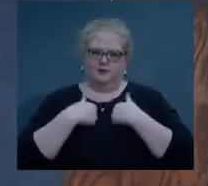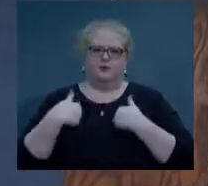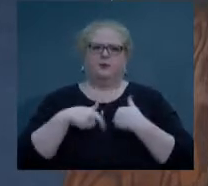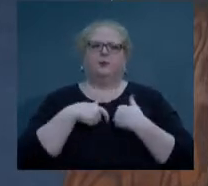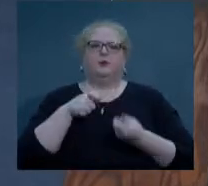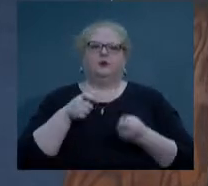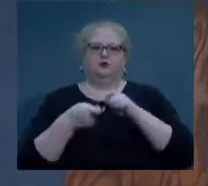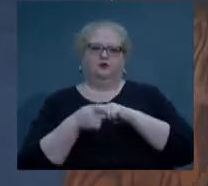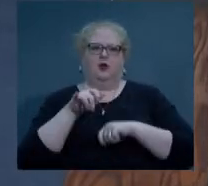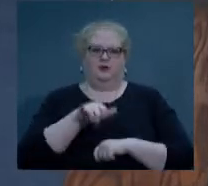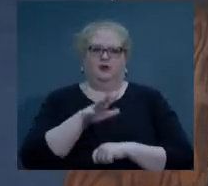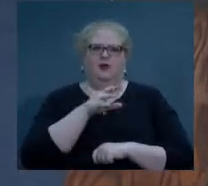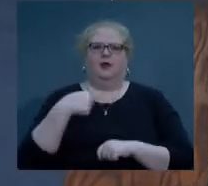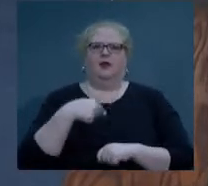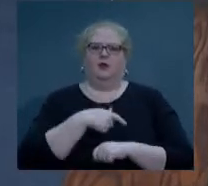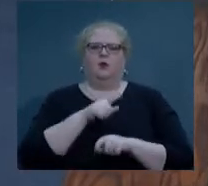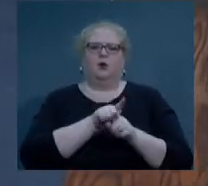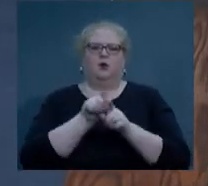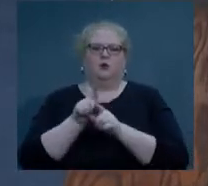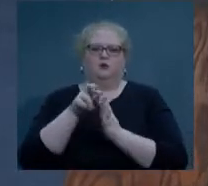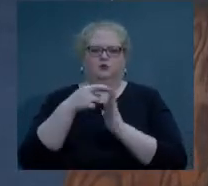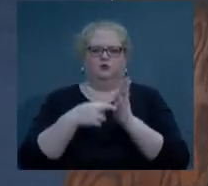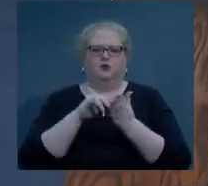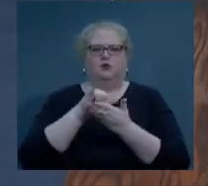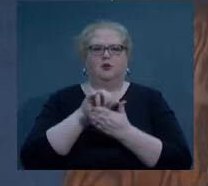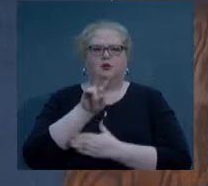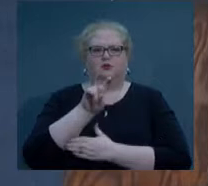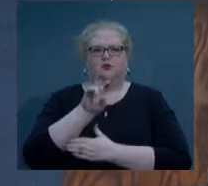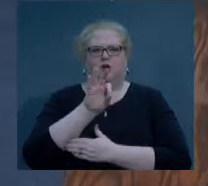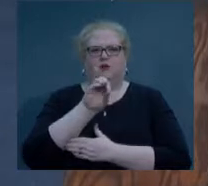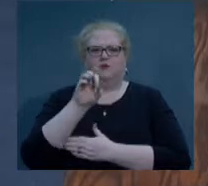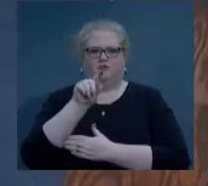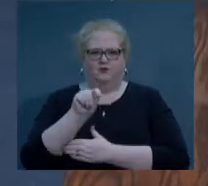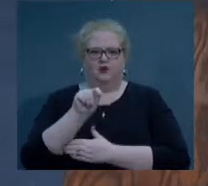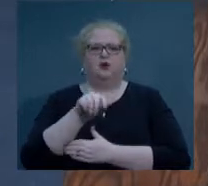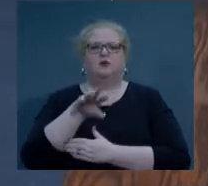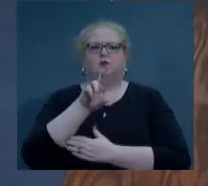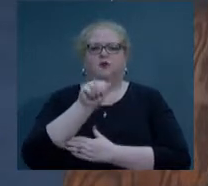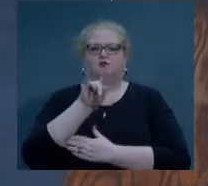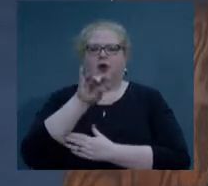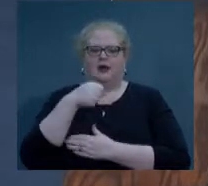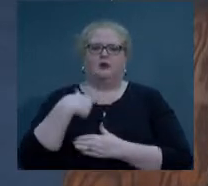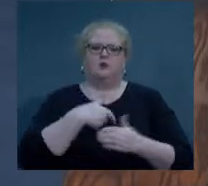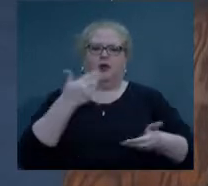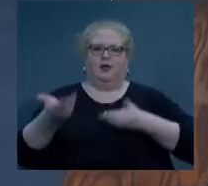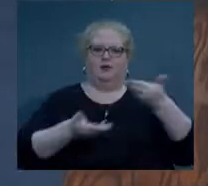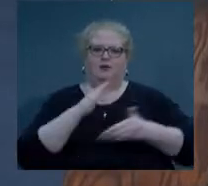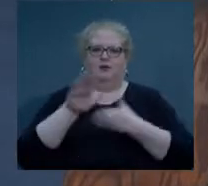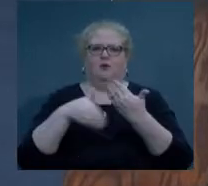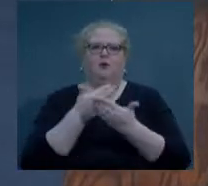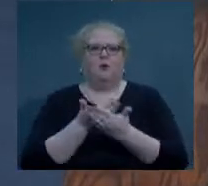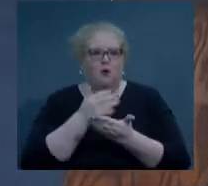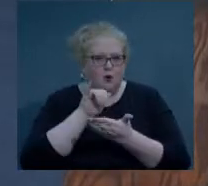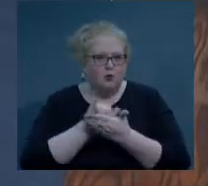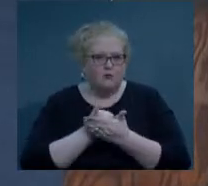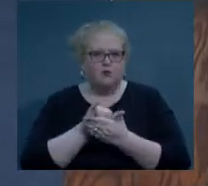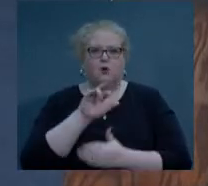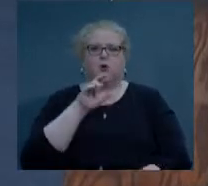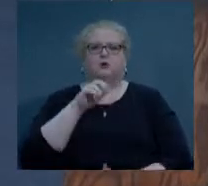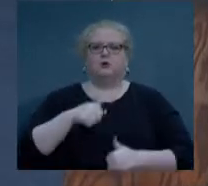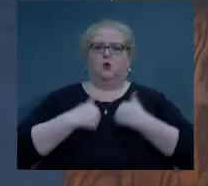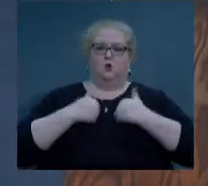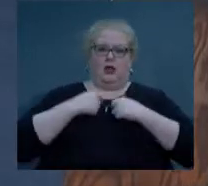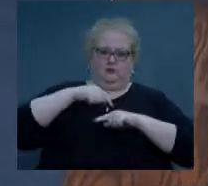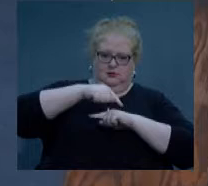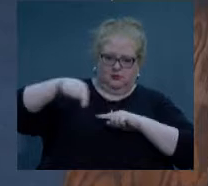out with a 200-foot radius. We invited all the applicants, all the residents for a meeting at one of our model homes. No one showed up,